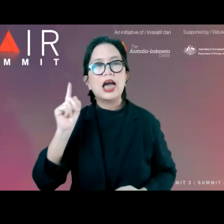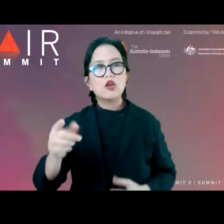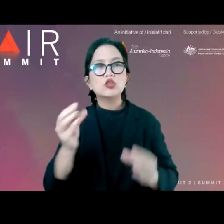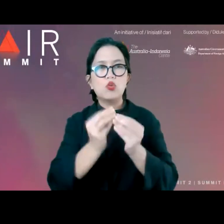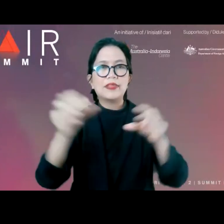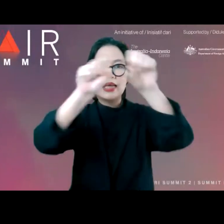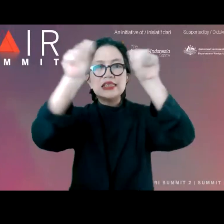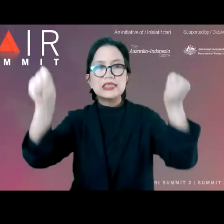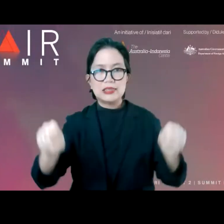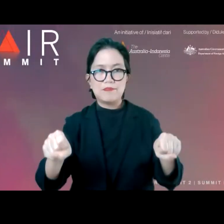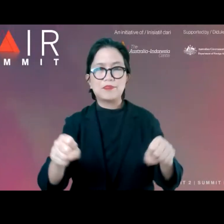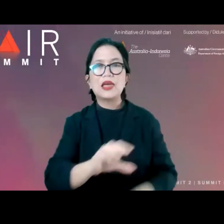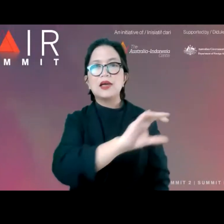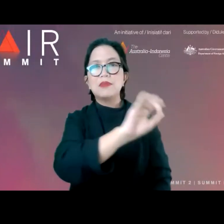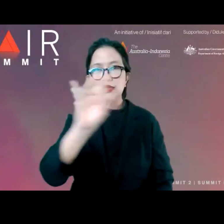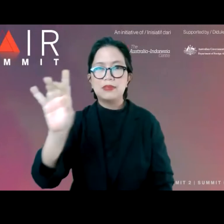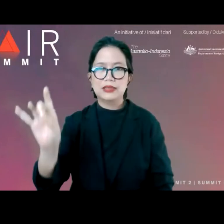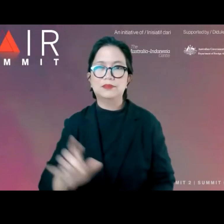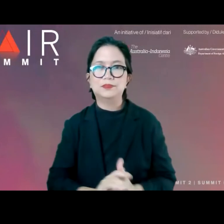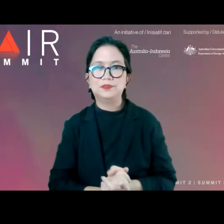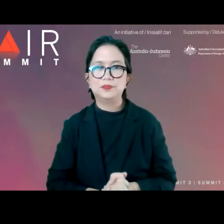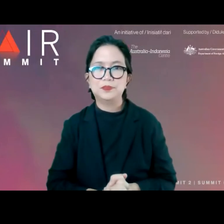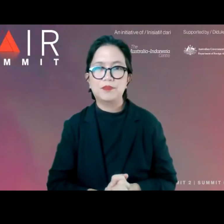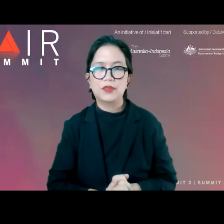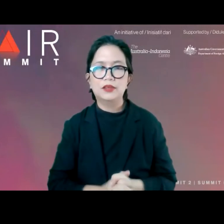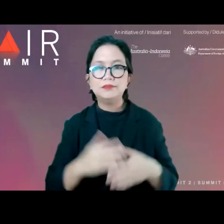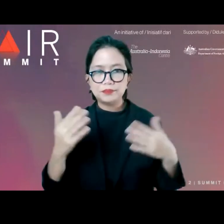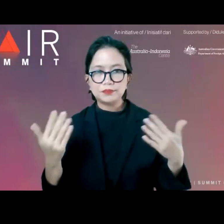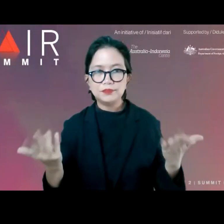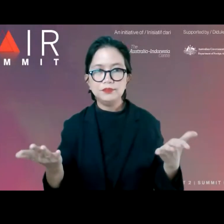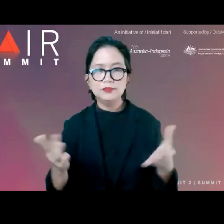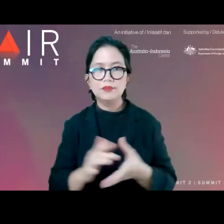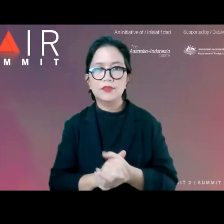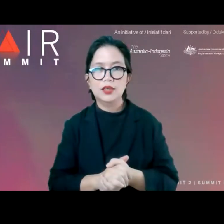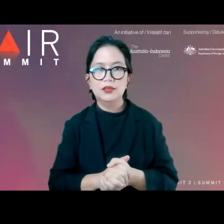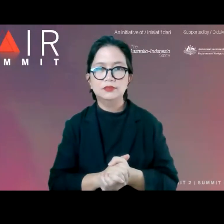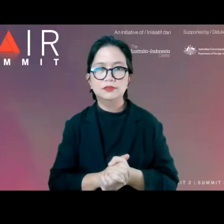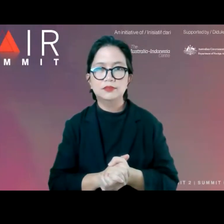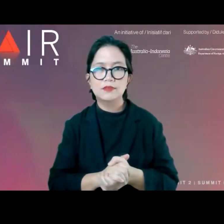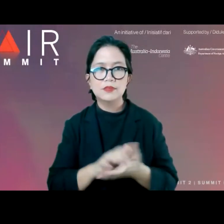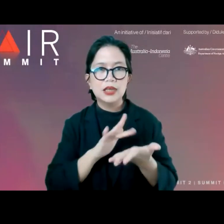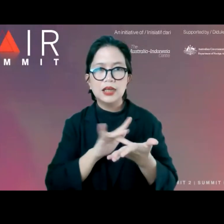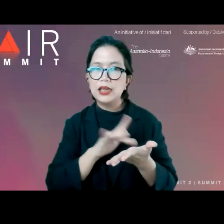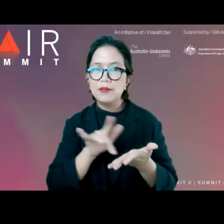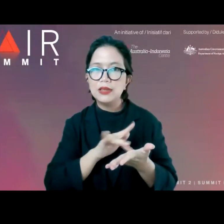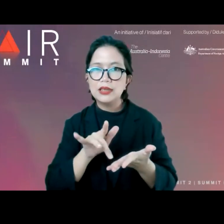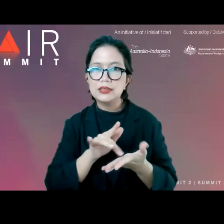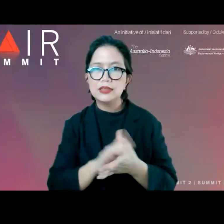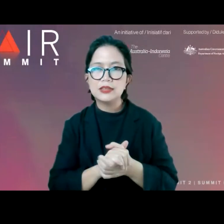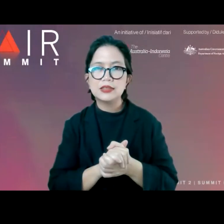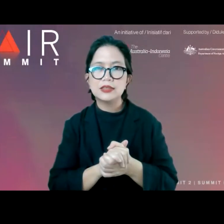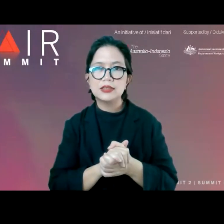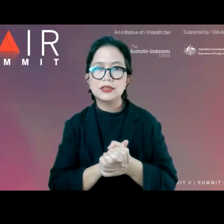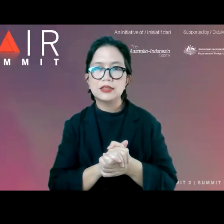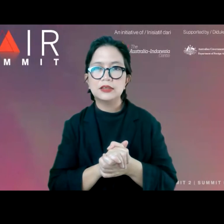You can have apps that sit on devices that store the information and only upload it to the system when they have